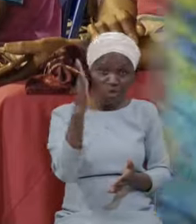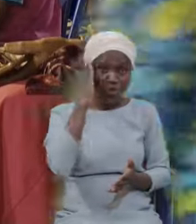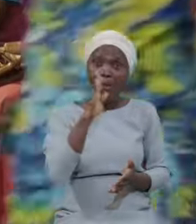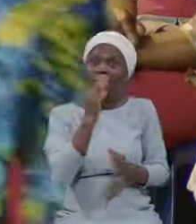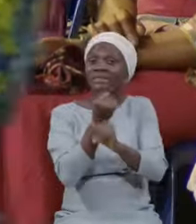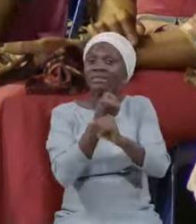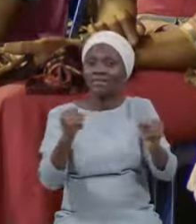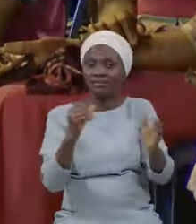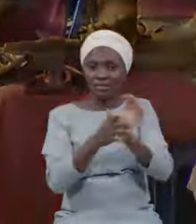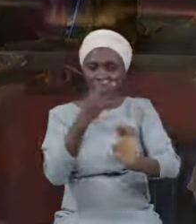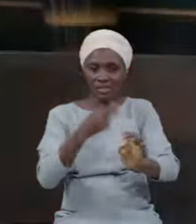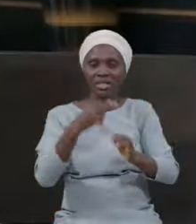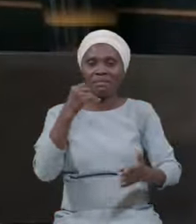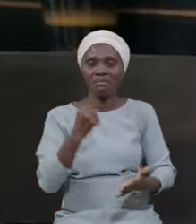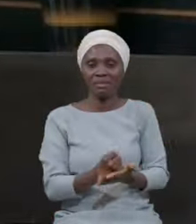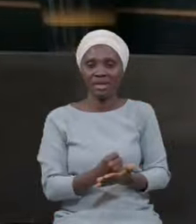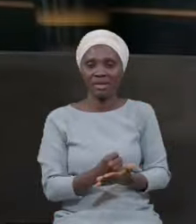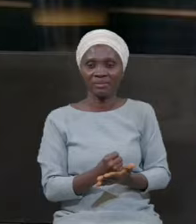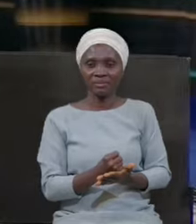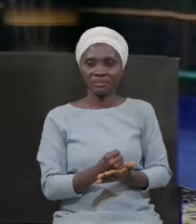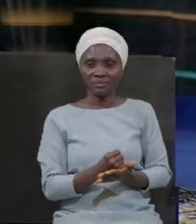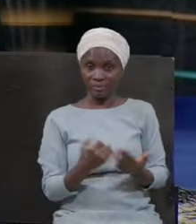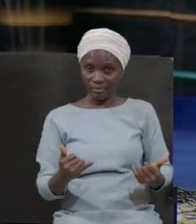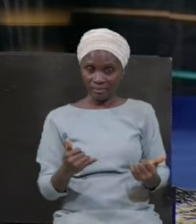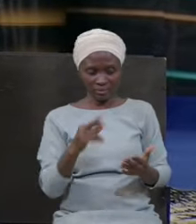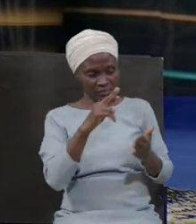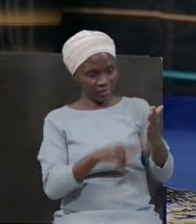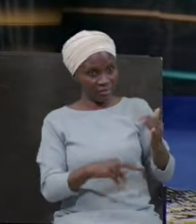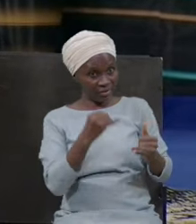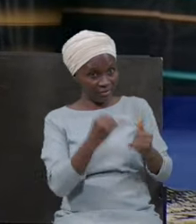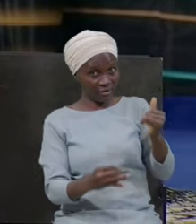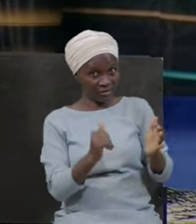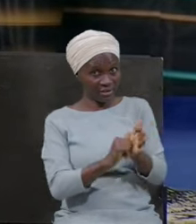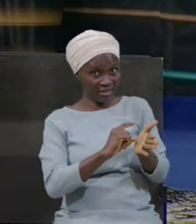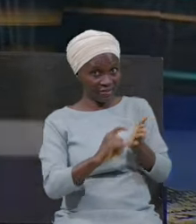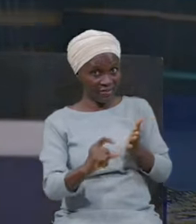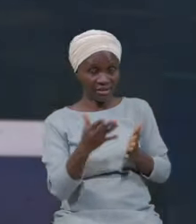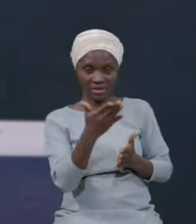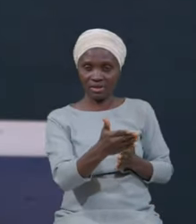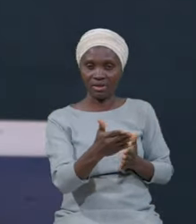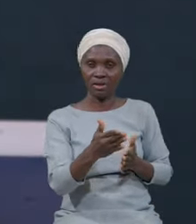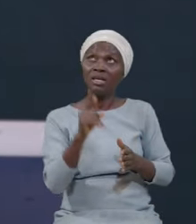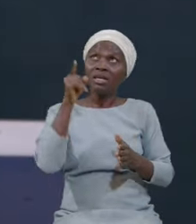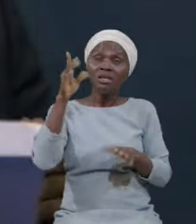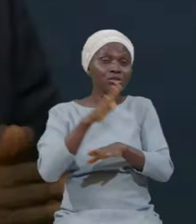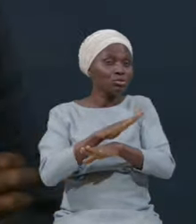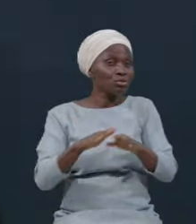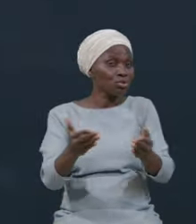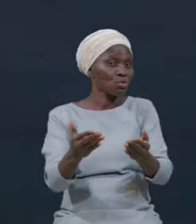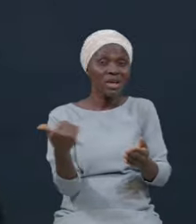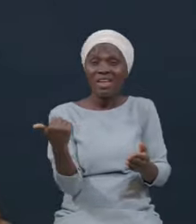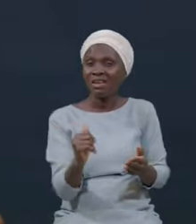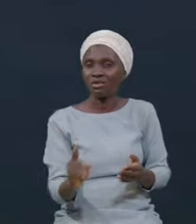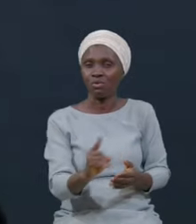Jesus' name. Amen. Look at the conclusion of that verse. But he doesn't want any to perish, but